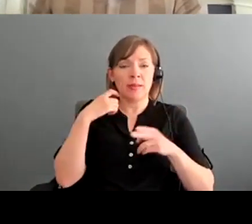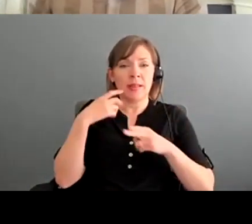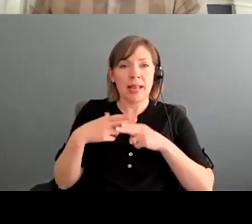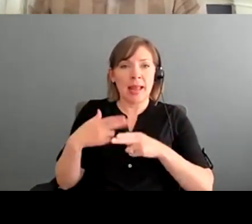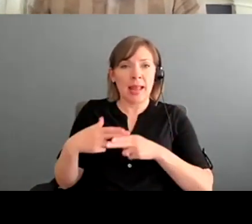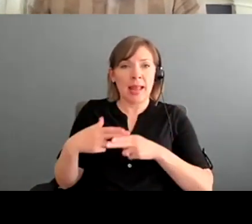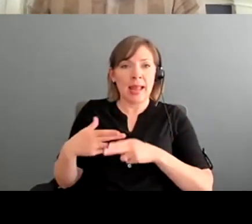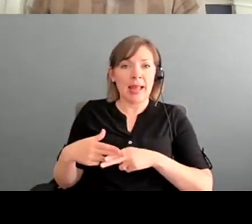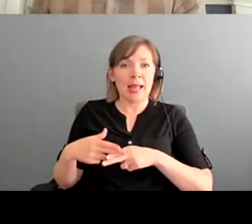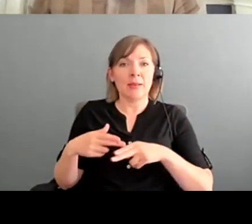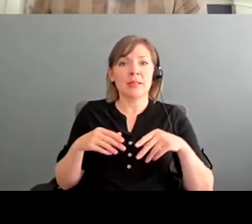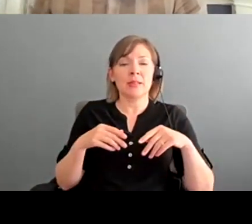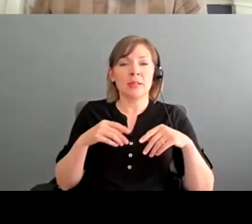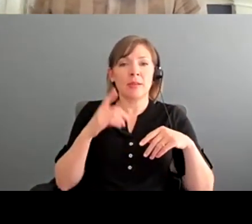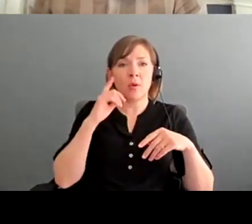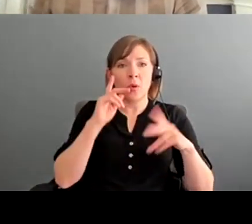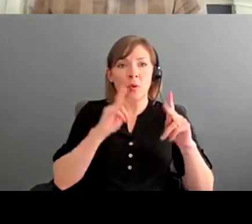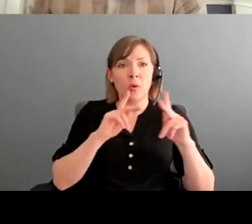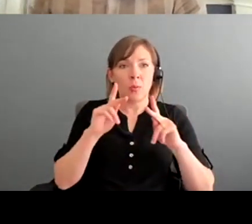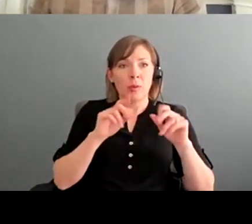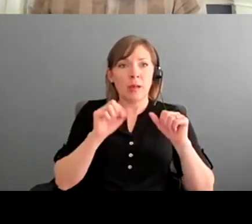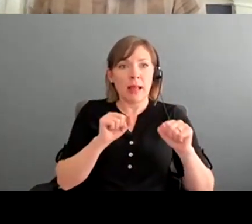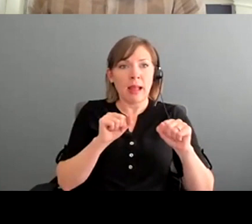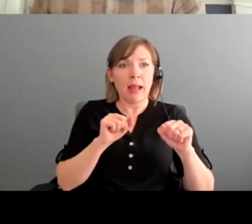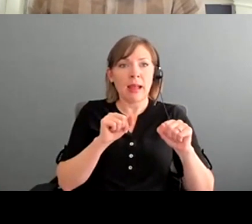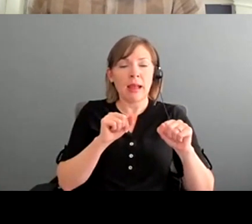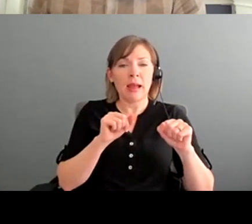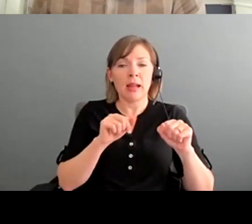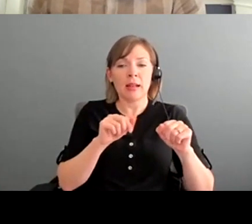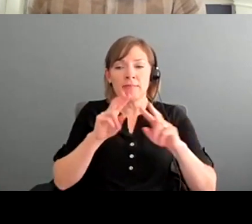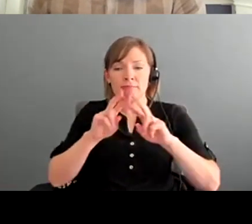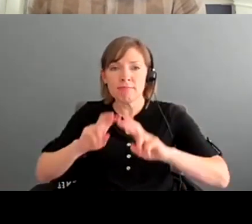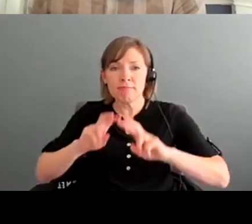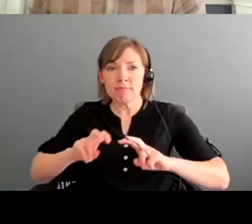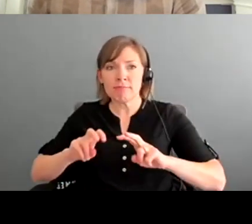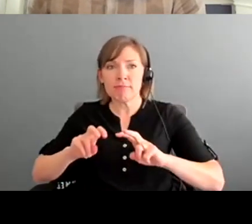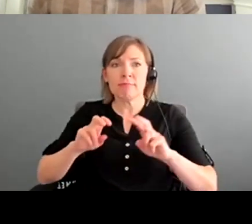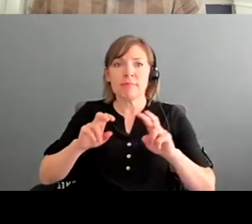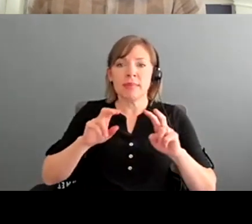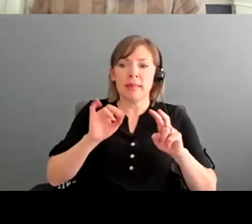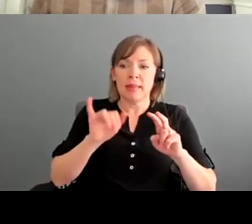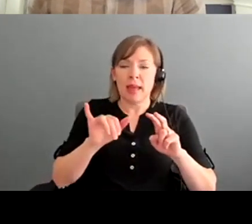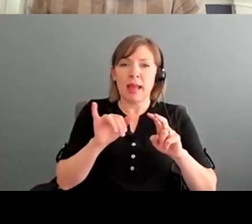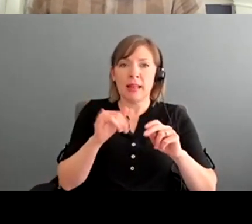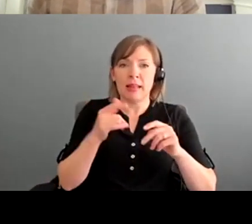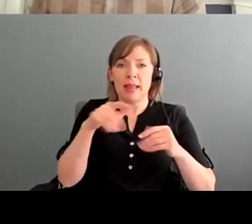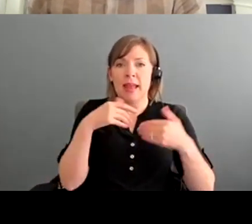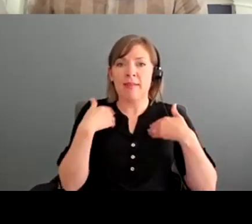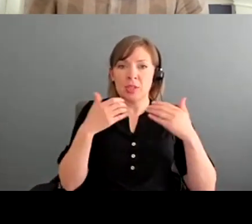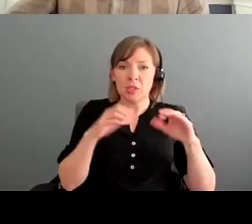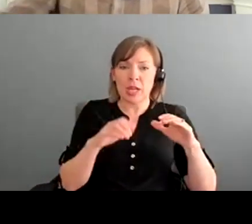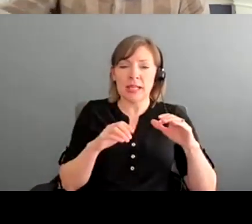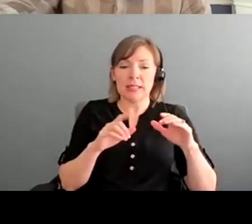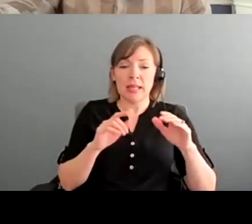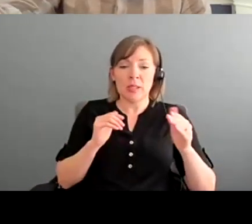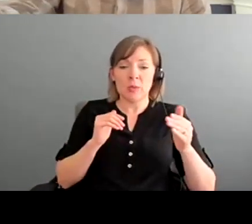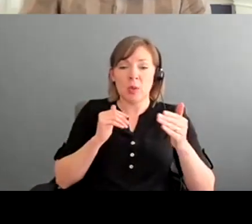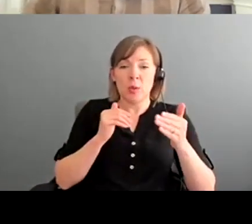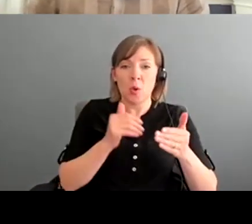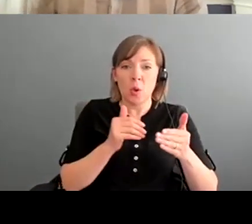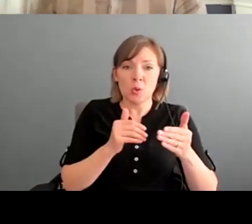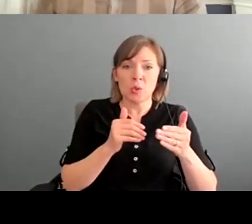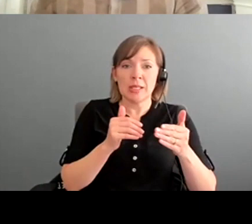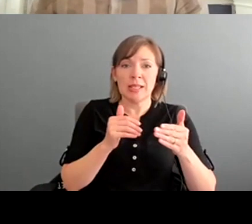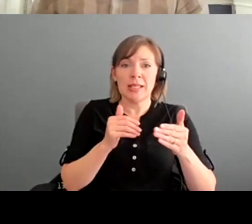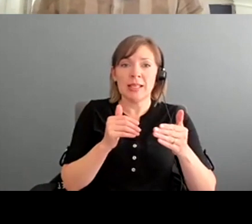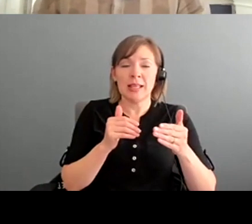and references, just so our audience can look into it themselves. They have a chance. As we're approaching sort of